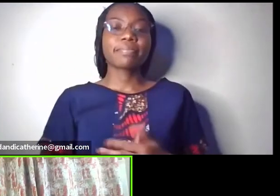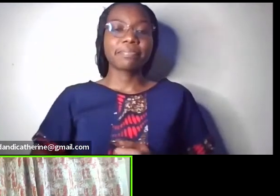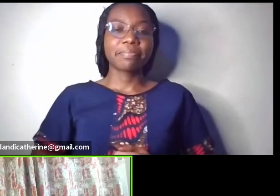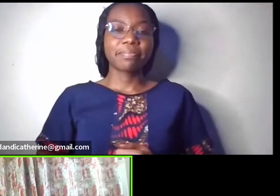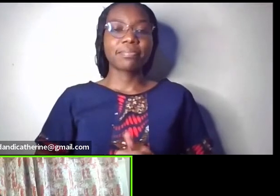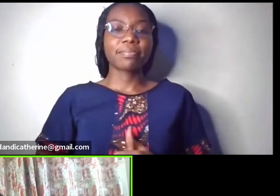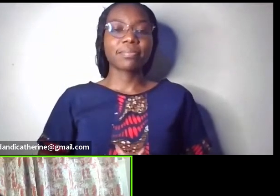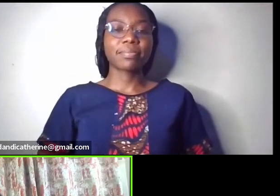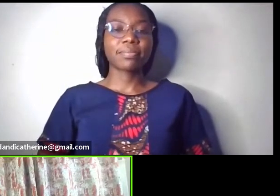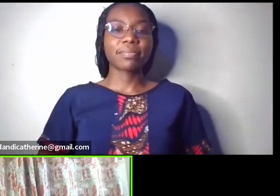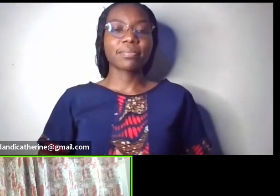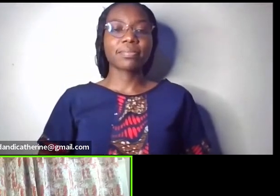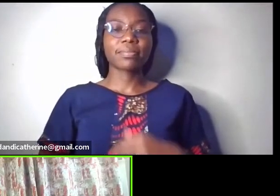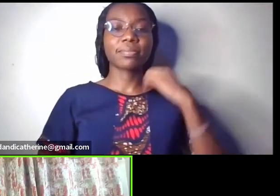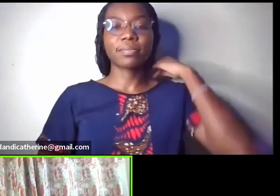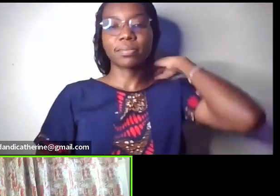journey started.